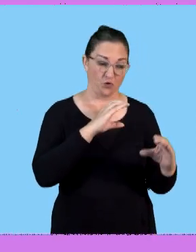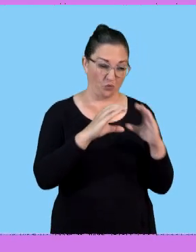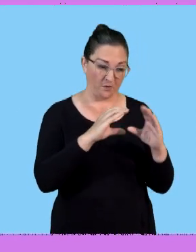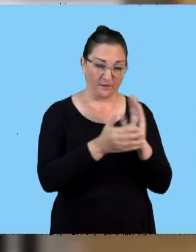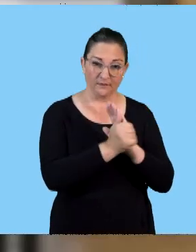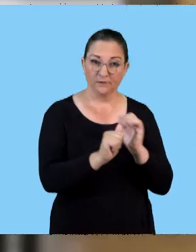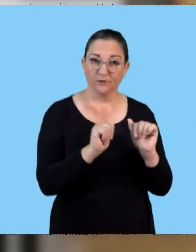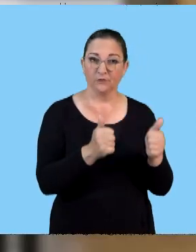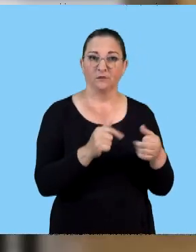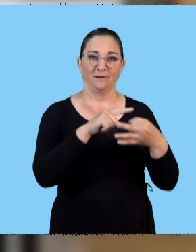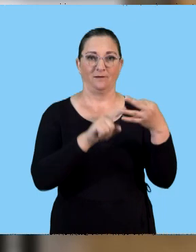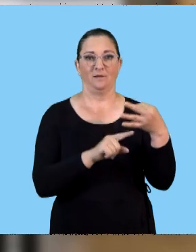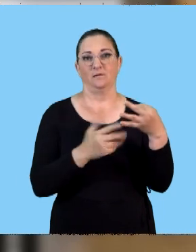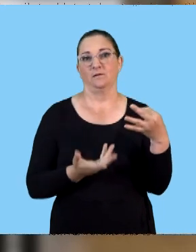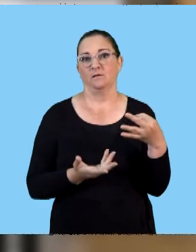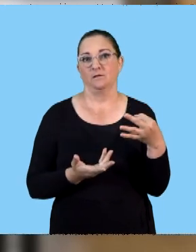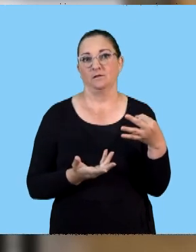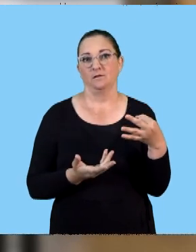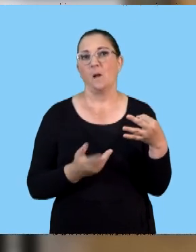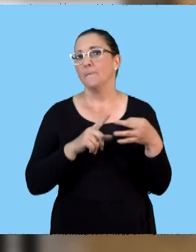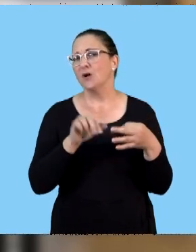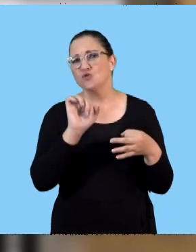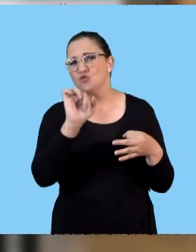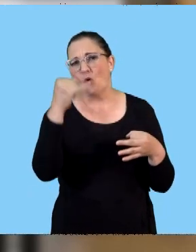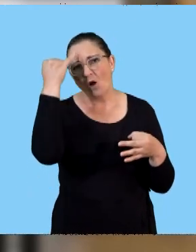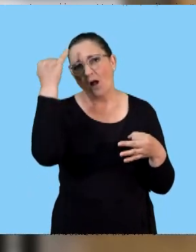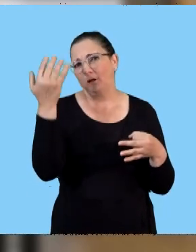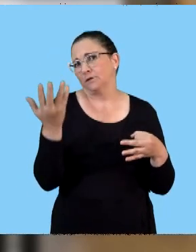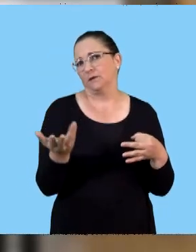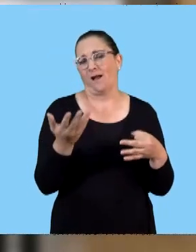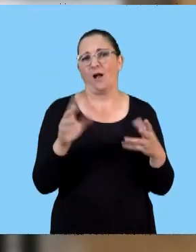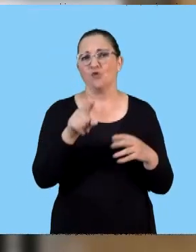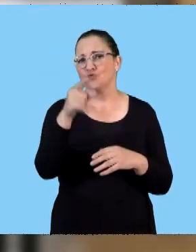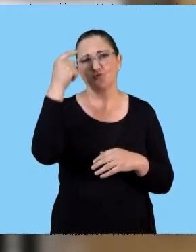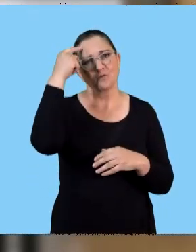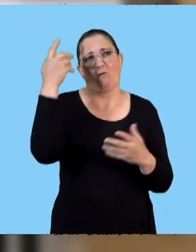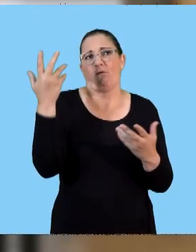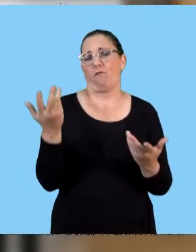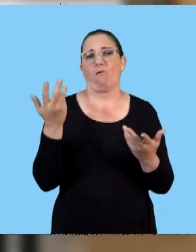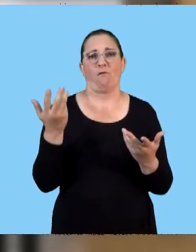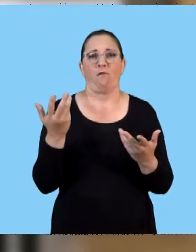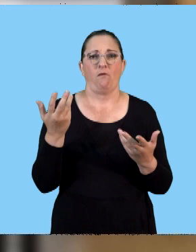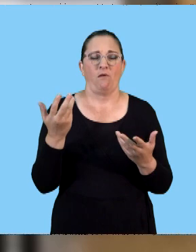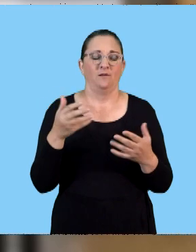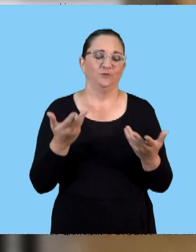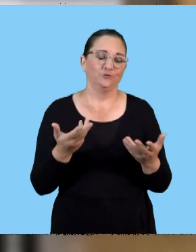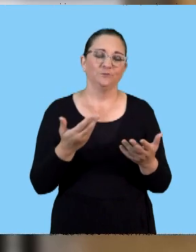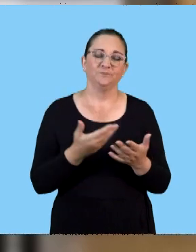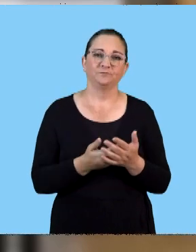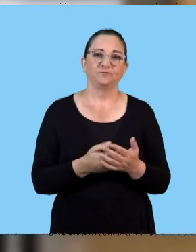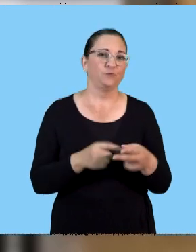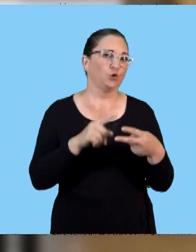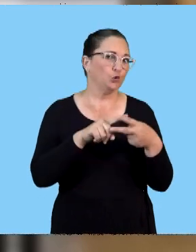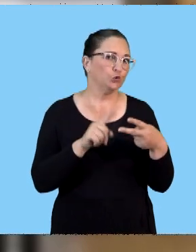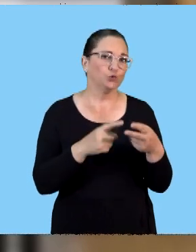3. Please note, here we want your input, how you think about the question that's posed to you. So, name